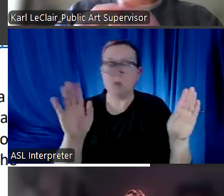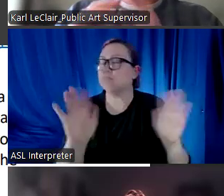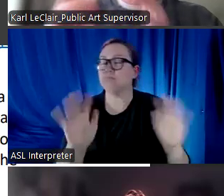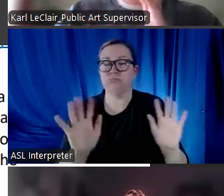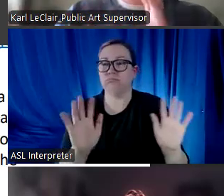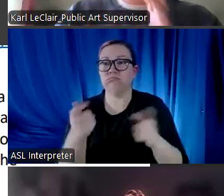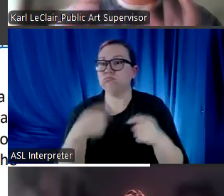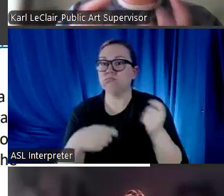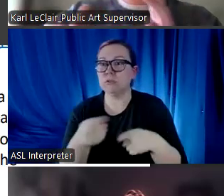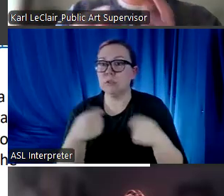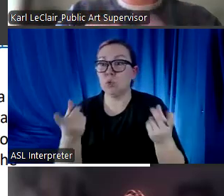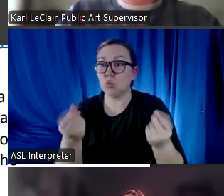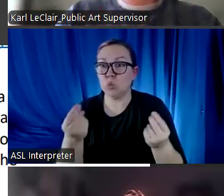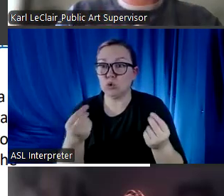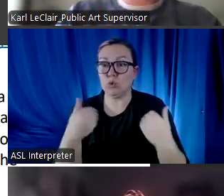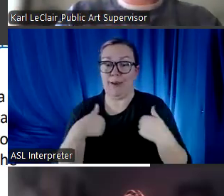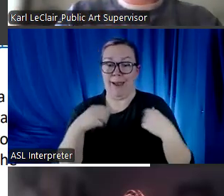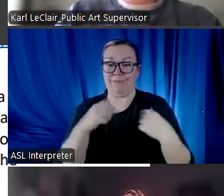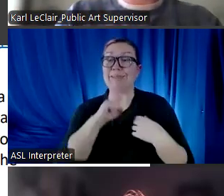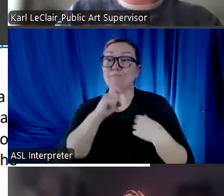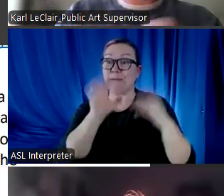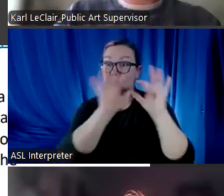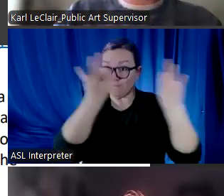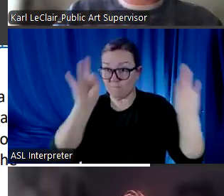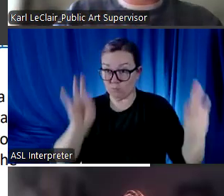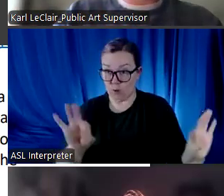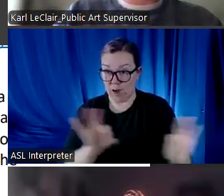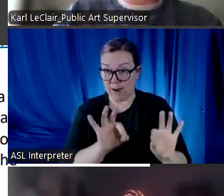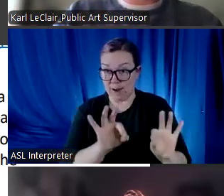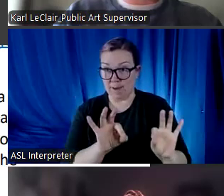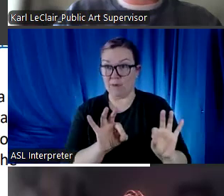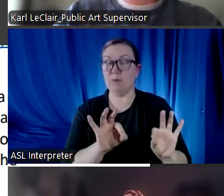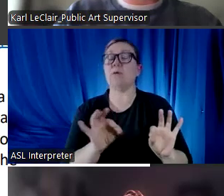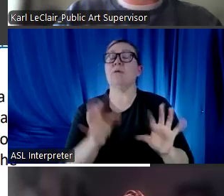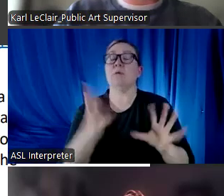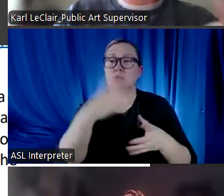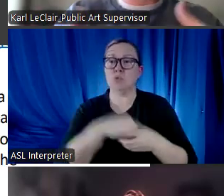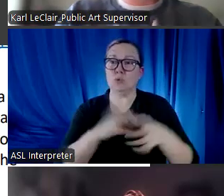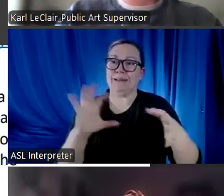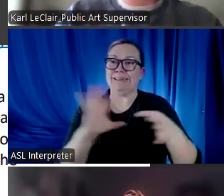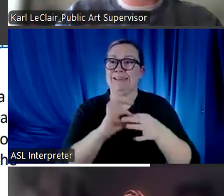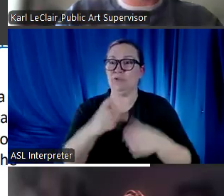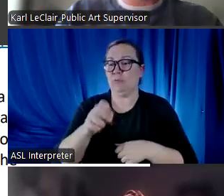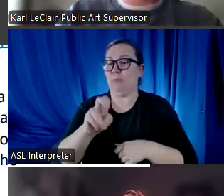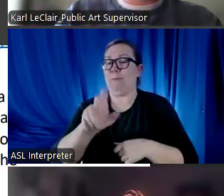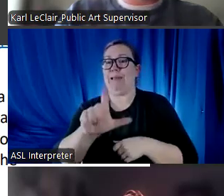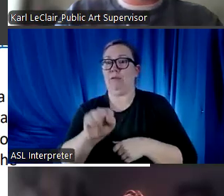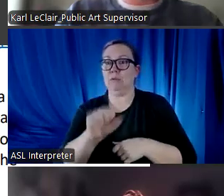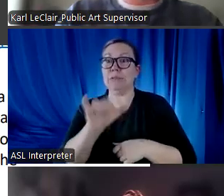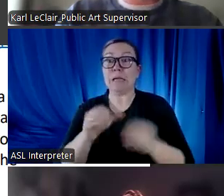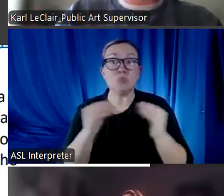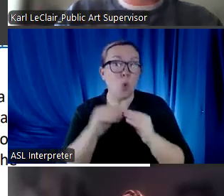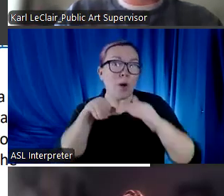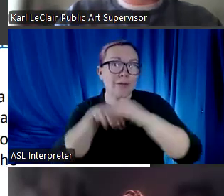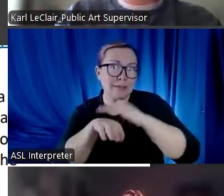this sort of framing of the project really makes this type of opportunity more accessible to a